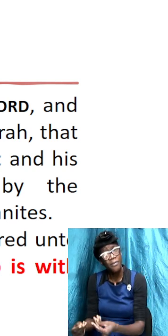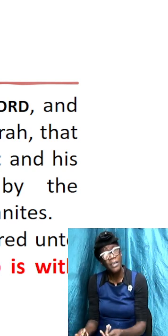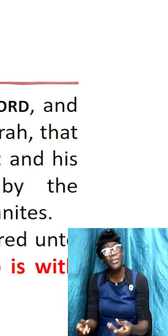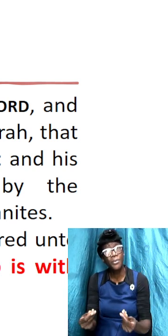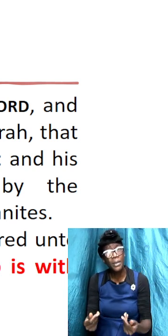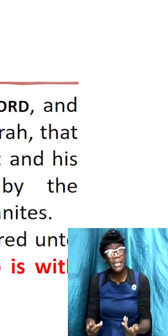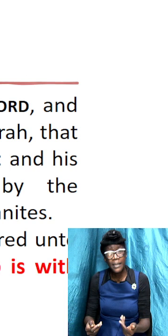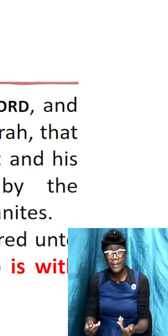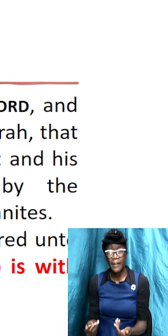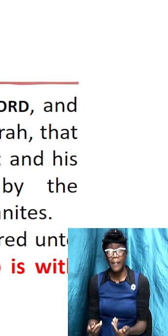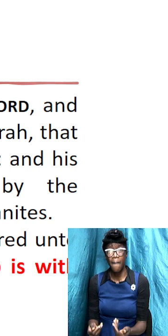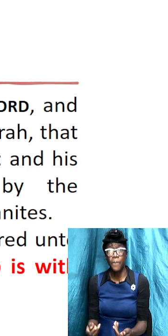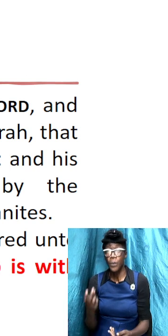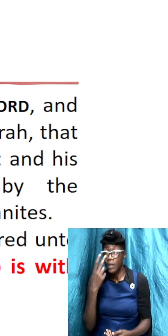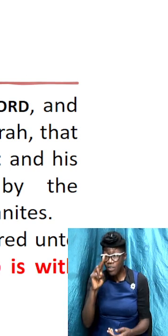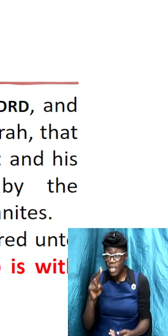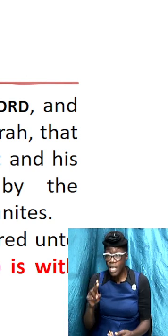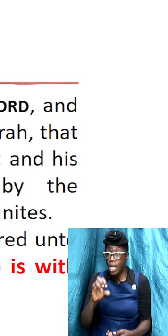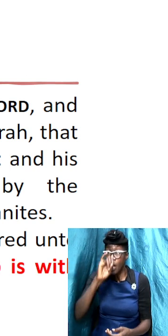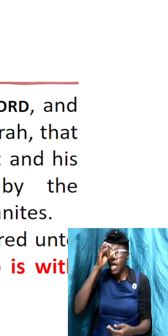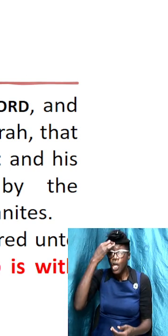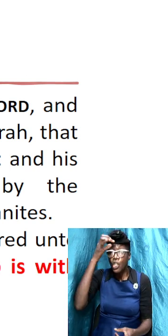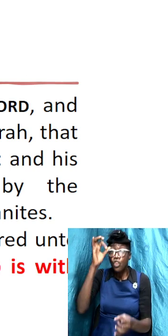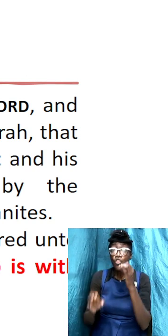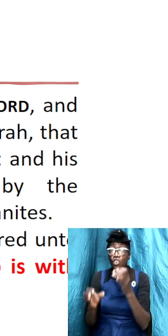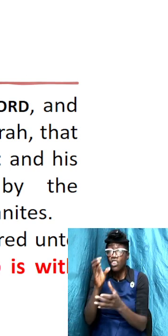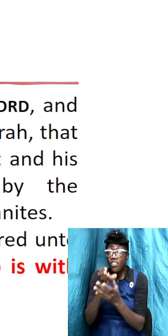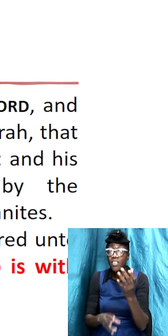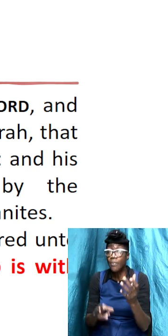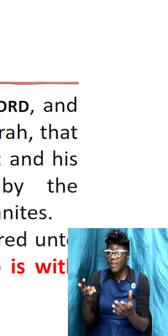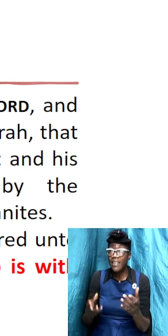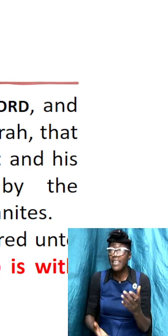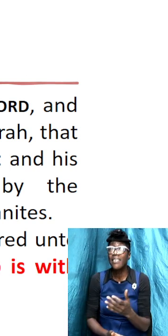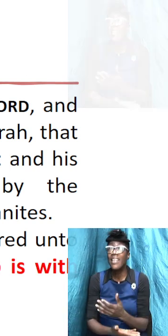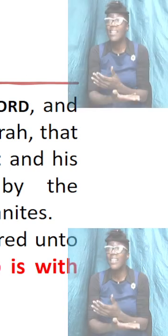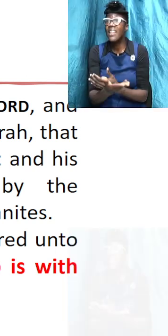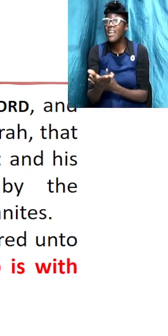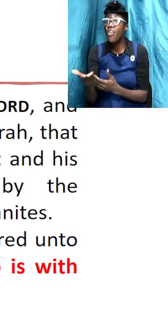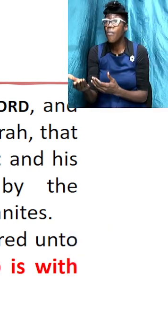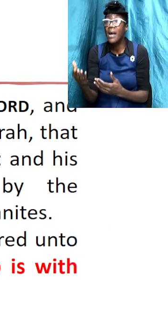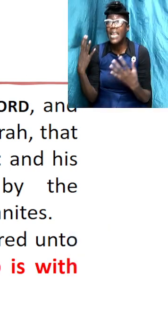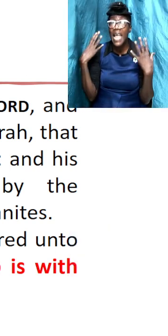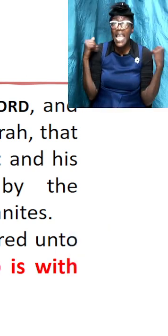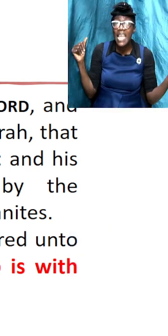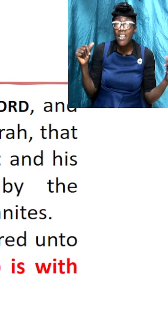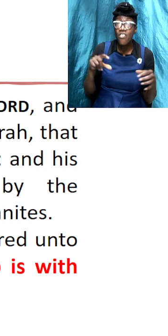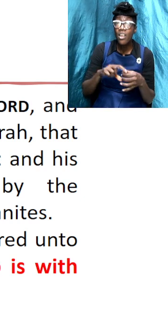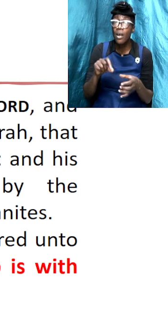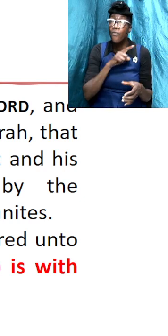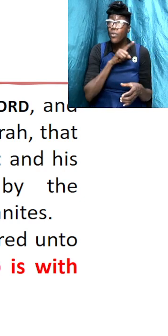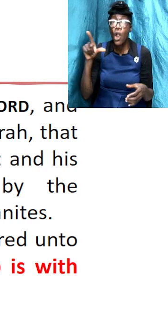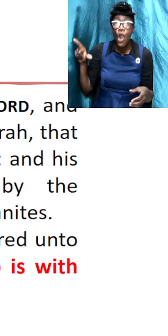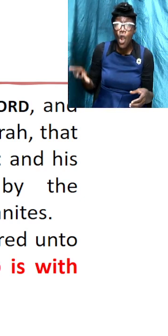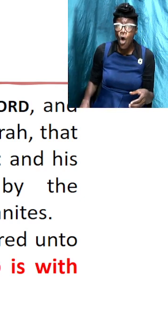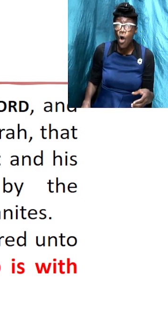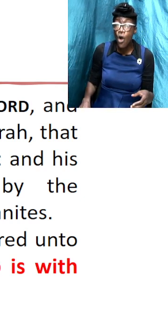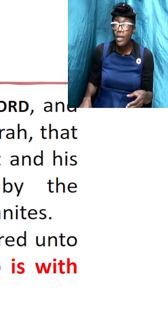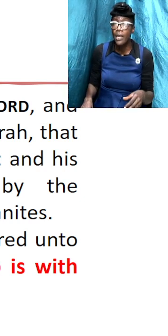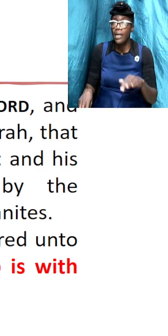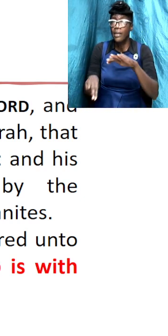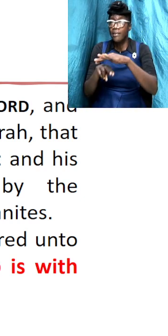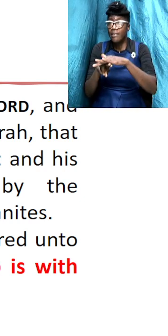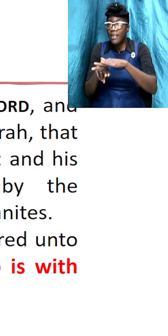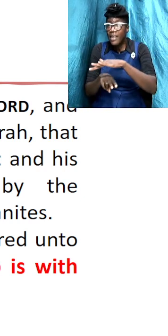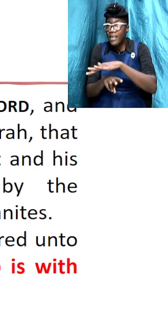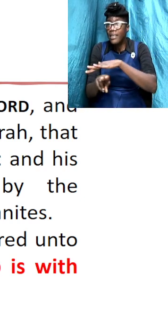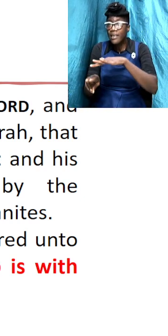see it in Judges chapter 6. It says, and there came an angel of the Lord and sat under an